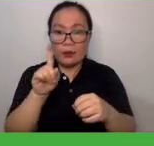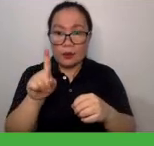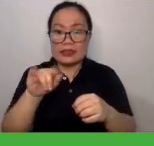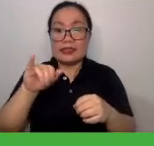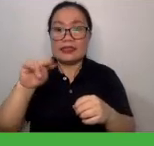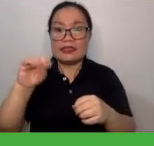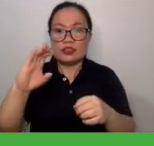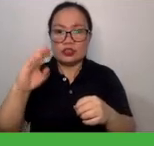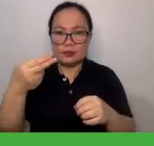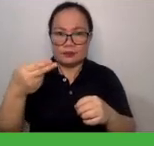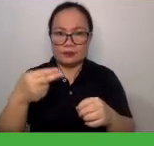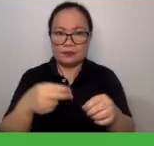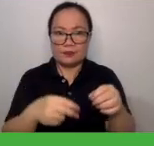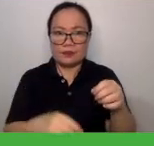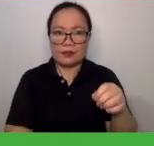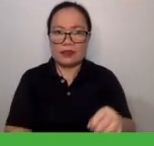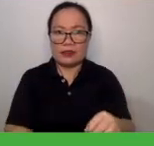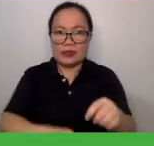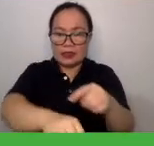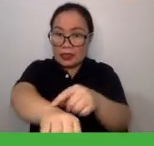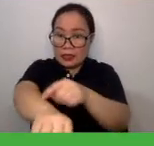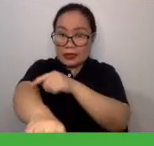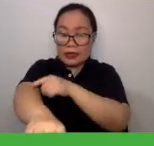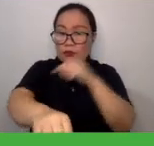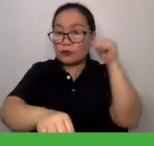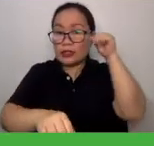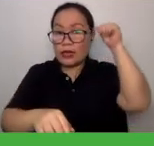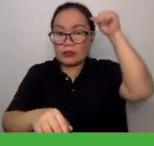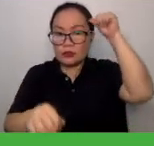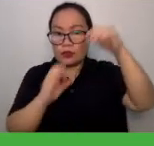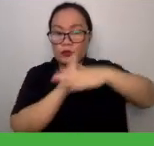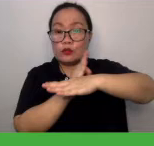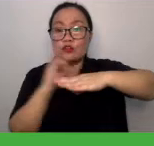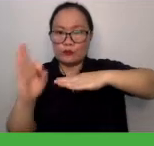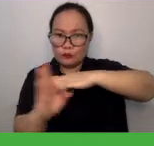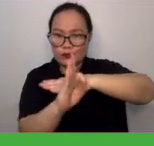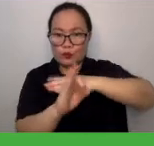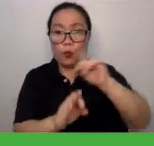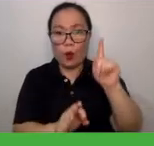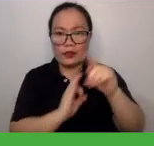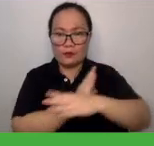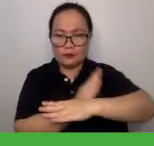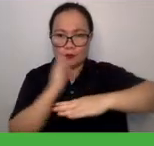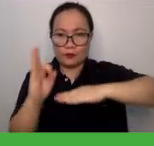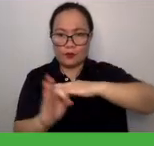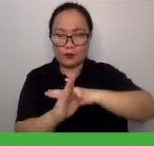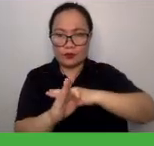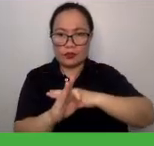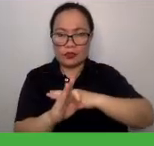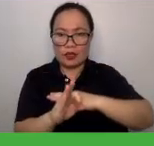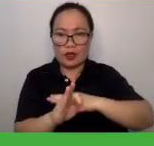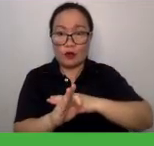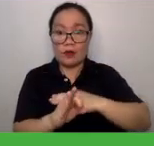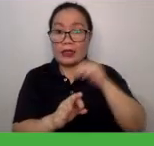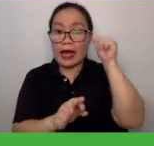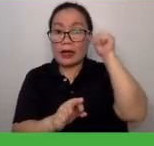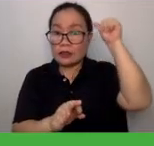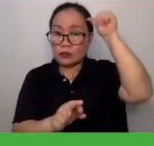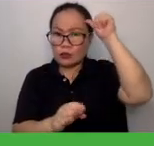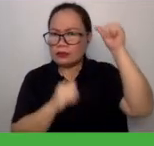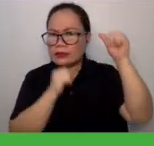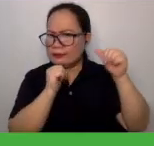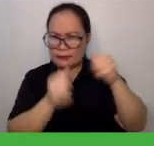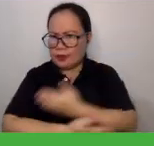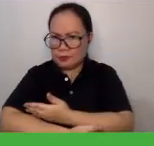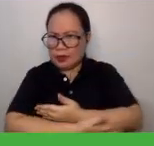1 foot, that is equivalent to length of an adult foot. Okay? So, yung paa ng isang